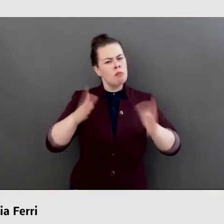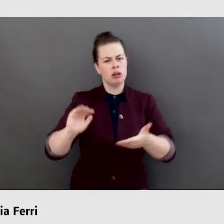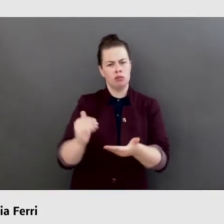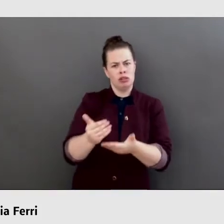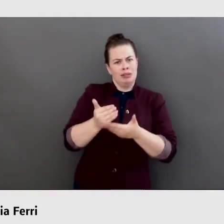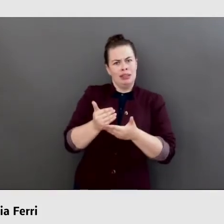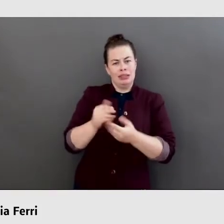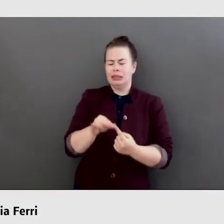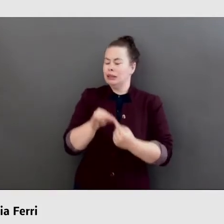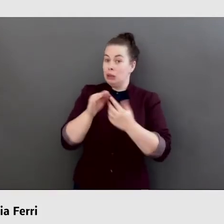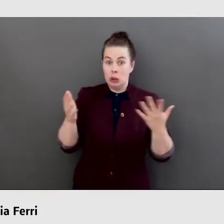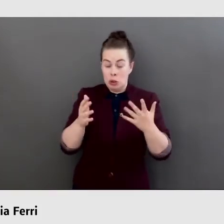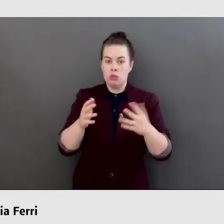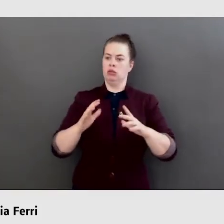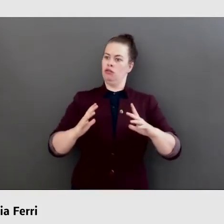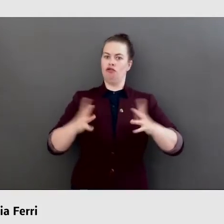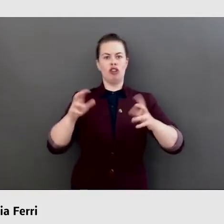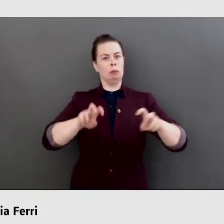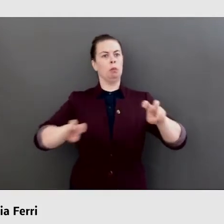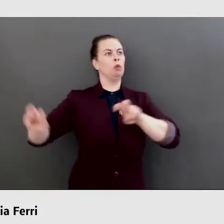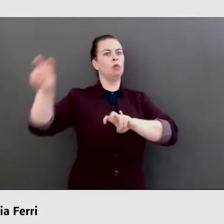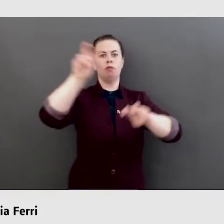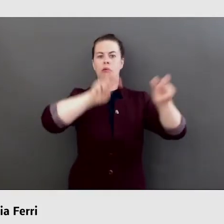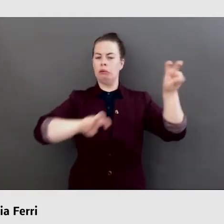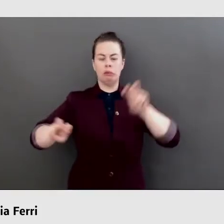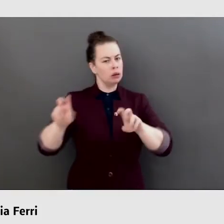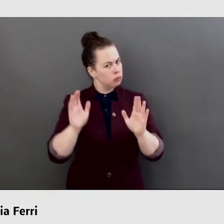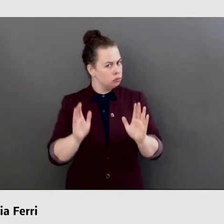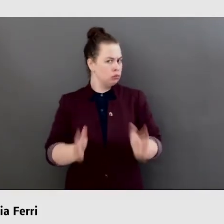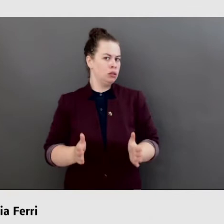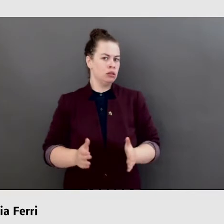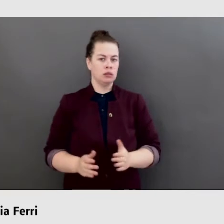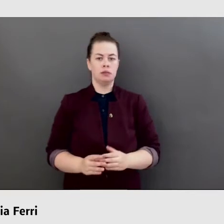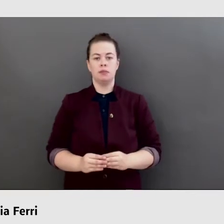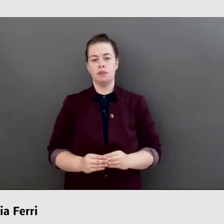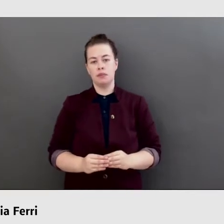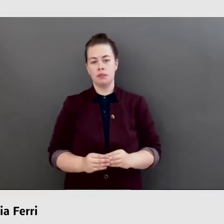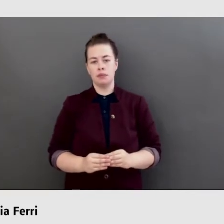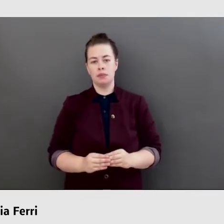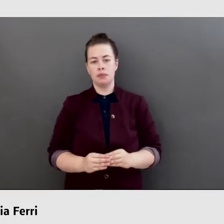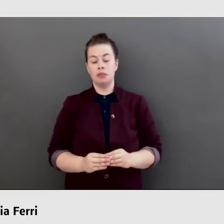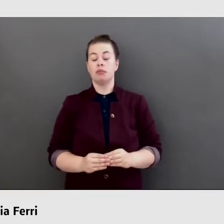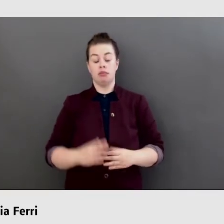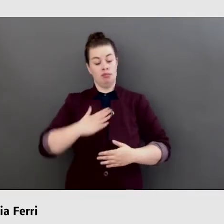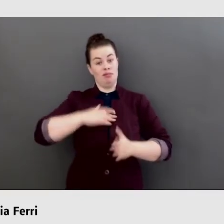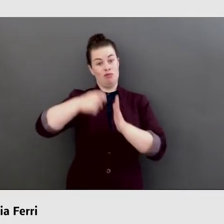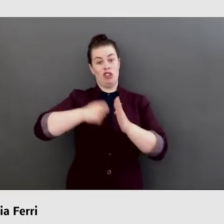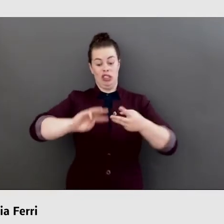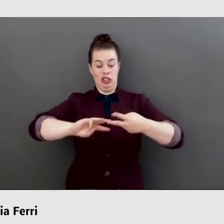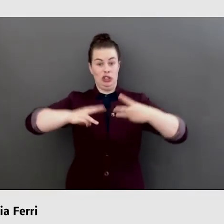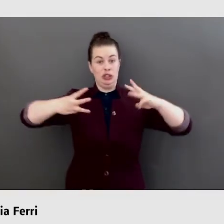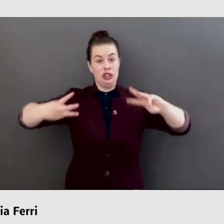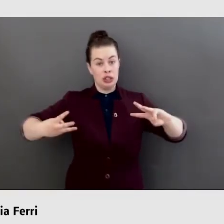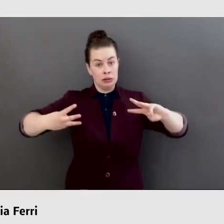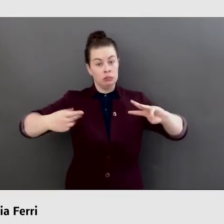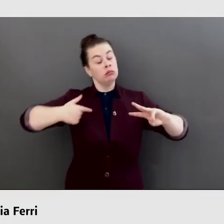of EU citizens, including the fundamental rights of free movement, must be at the forefront of every action.